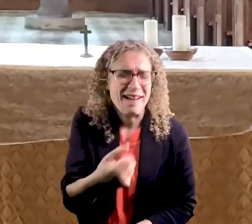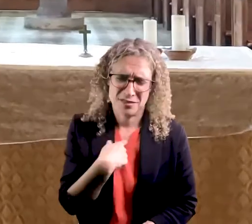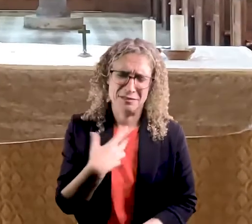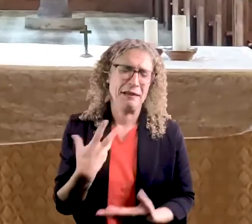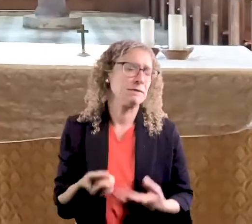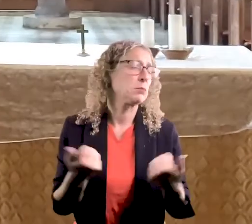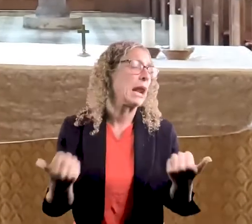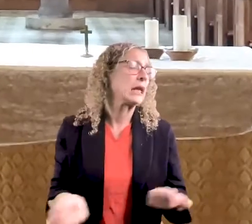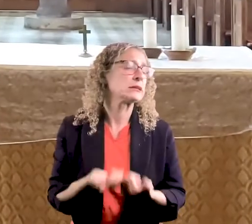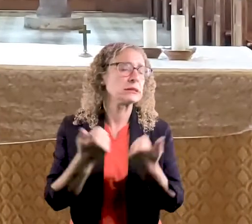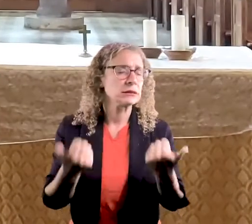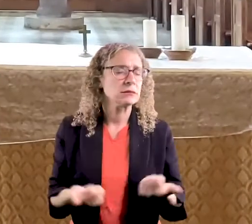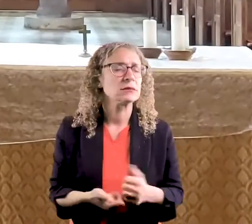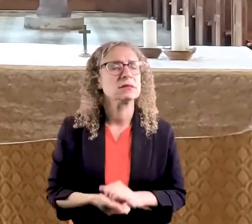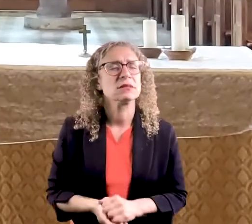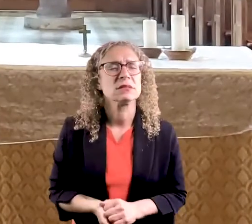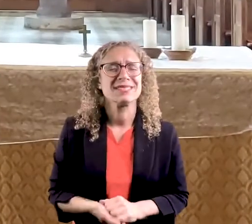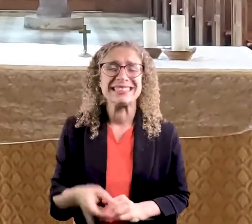or nothing.